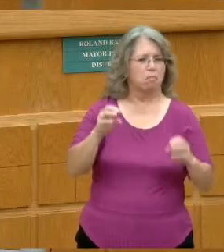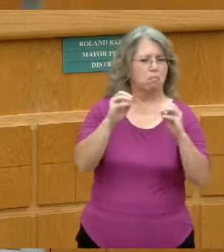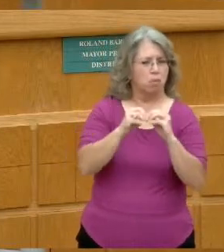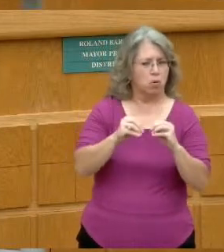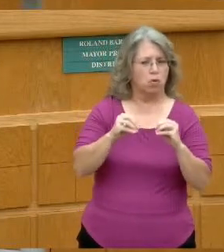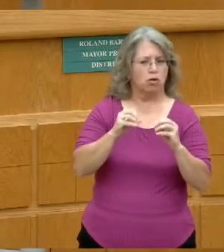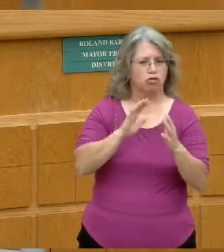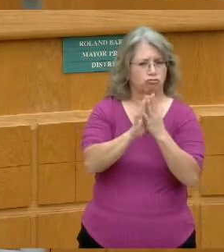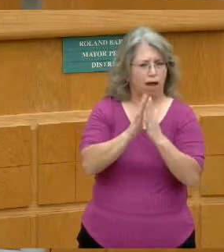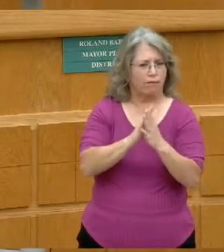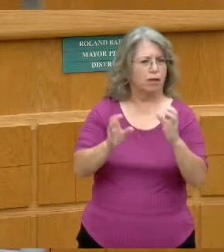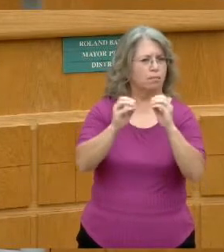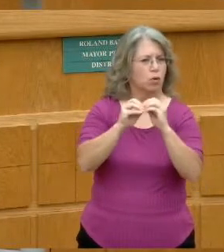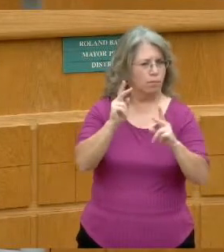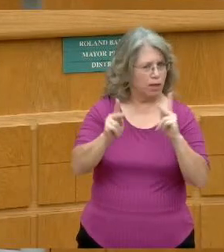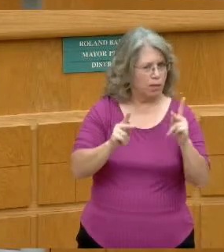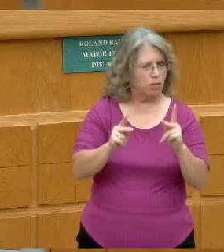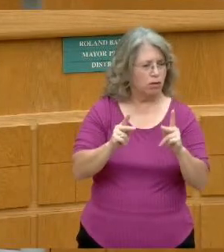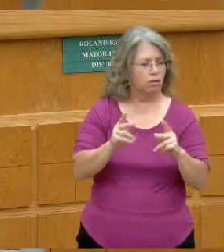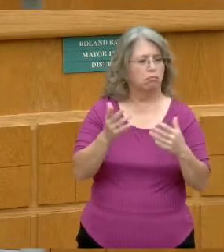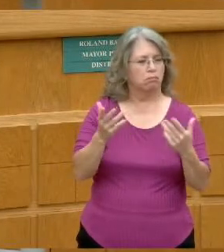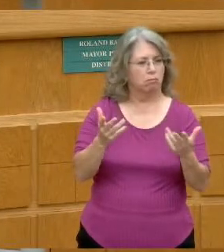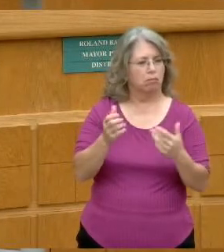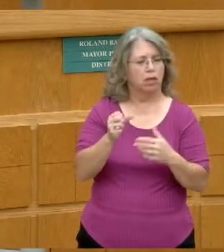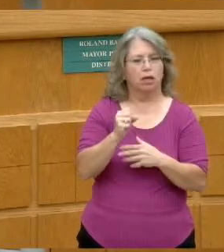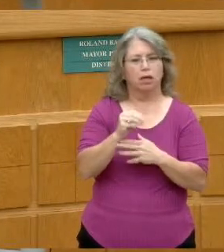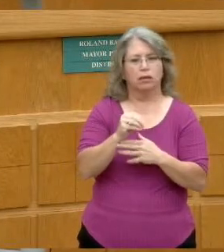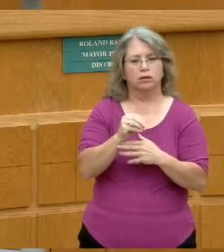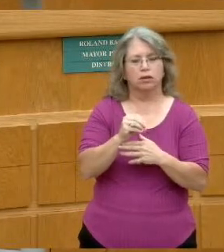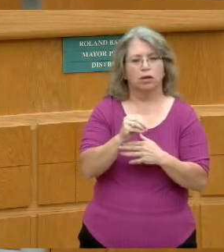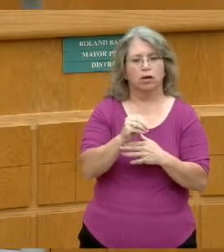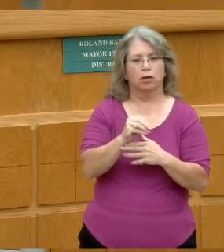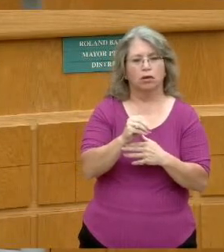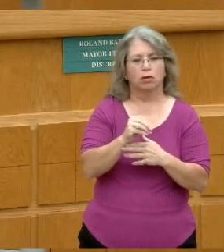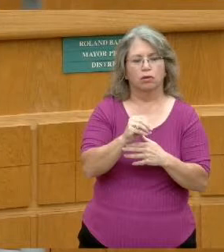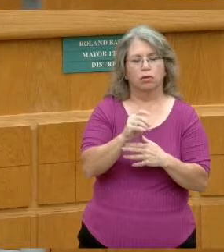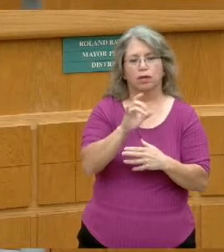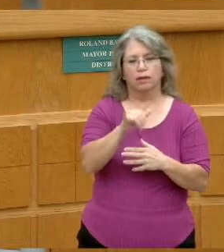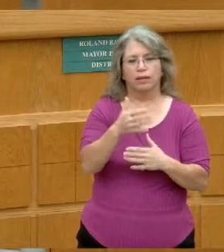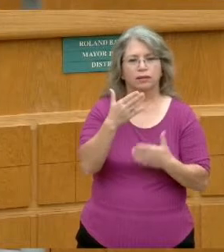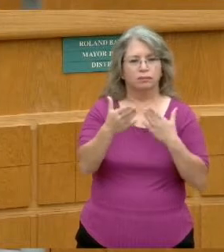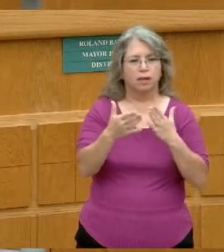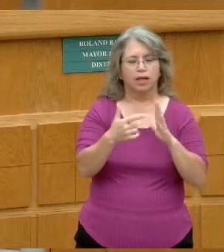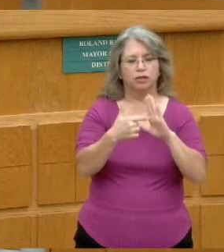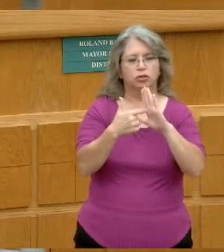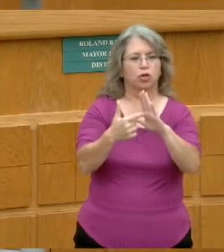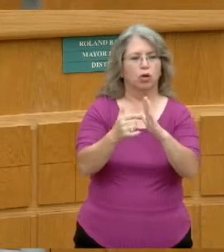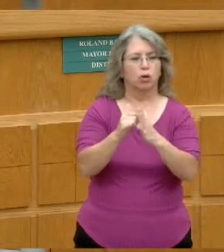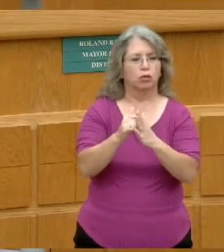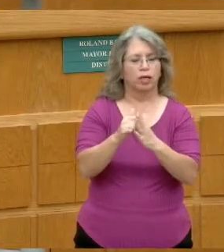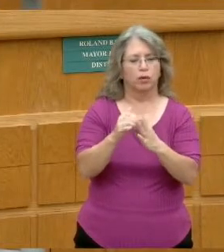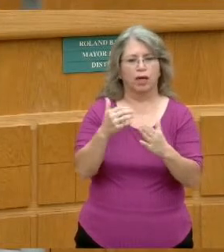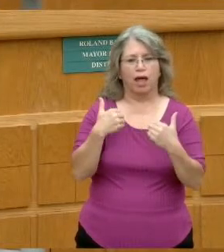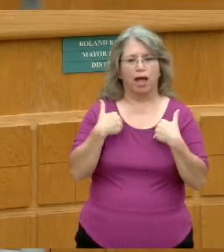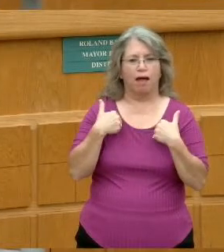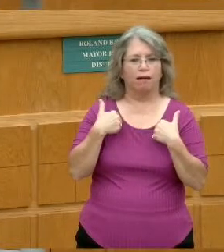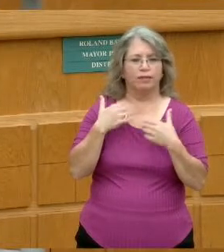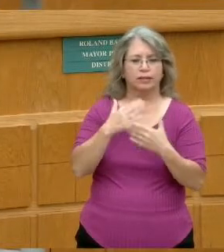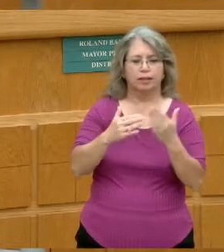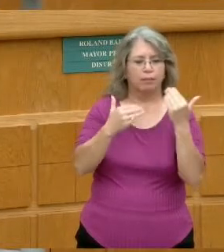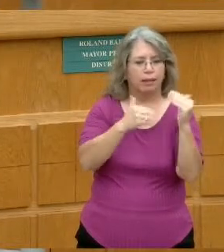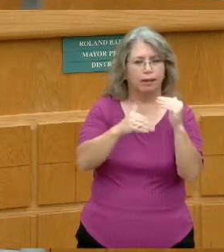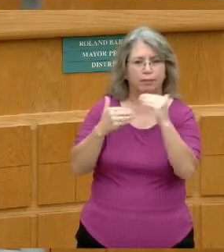with each other. So this may indicate some limitation on the metric that we're using. No one thing is a silver